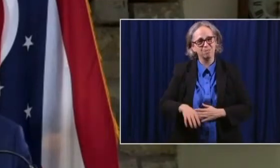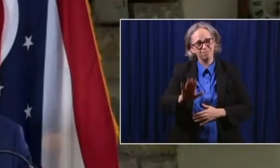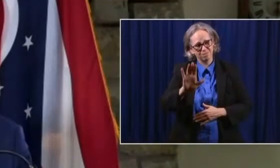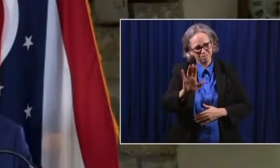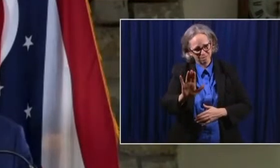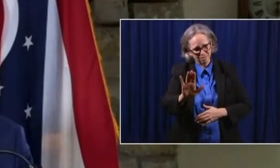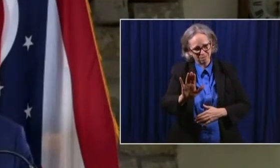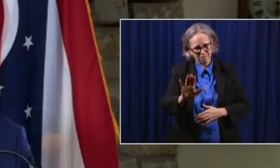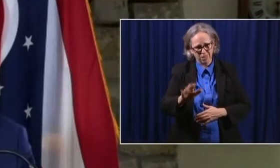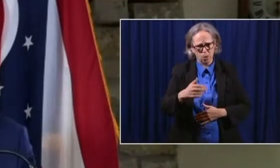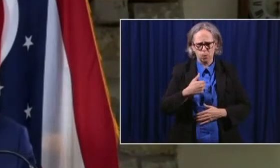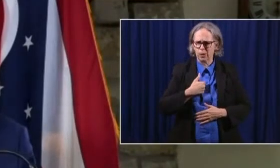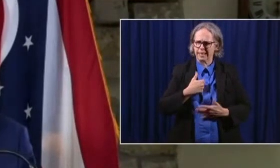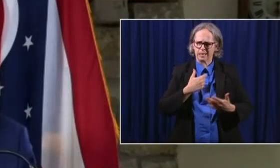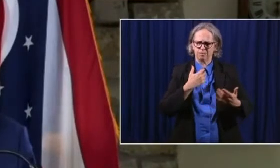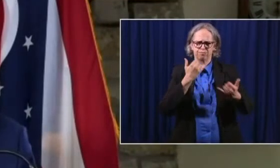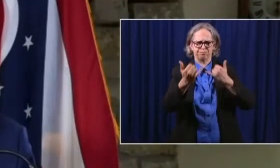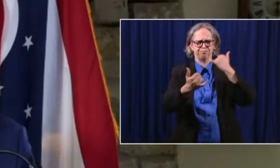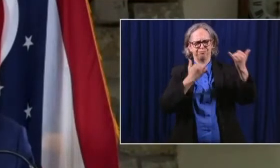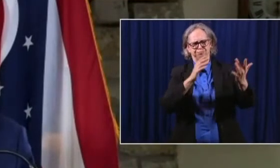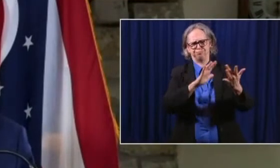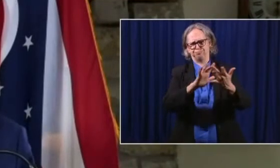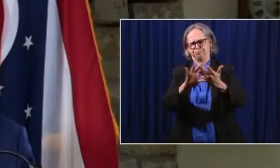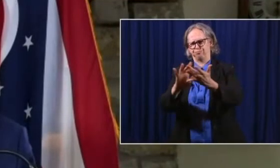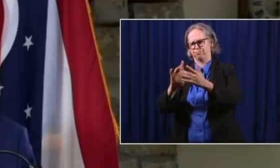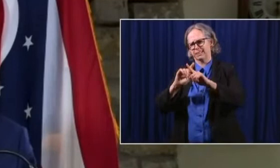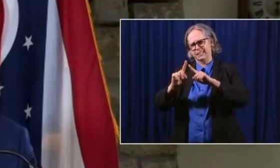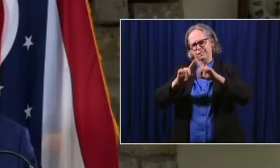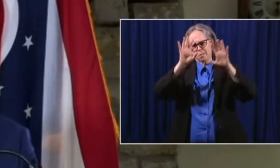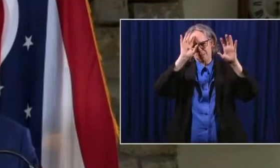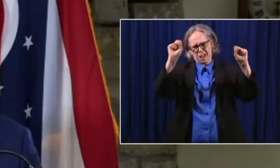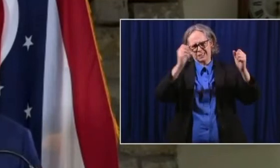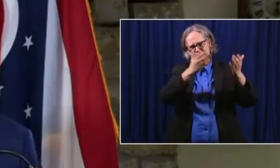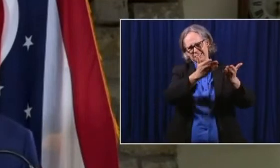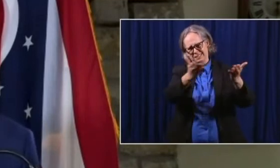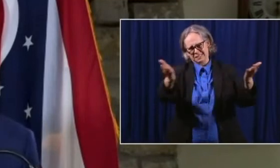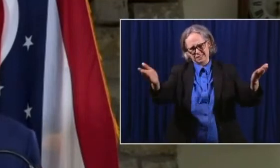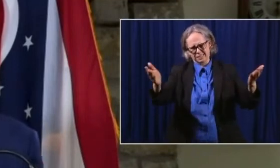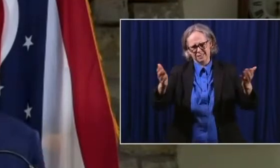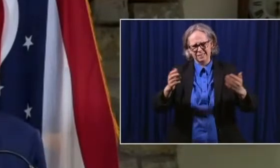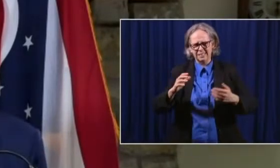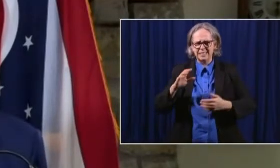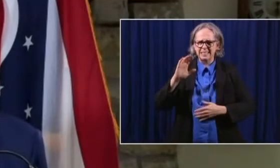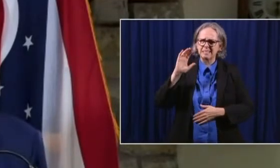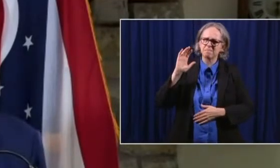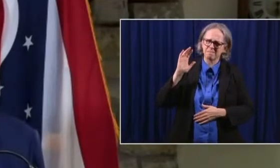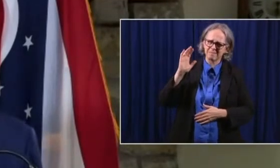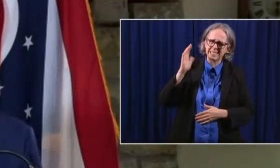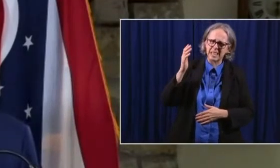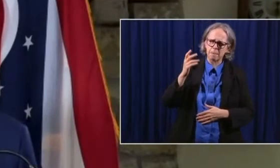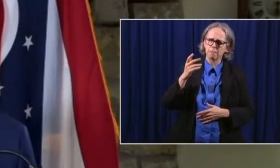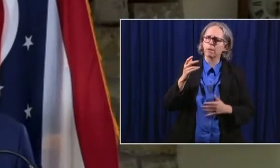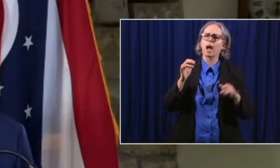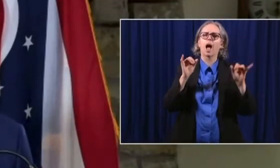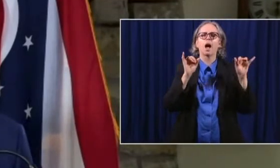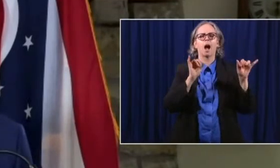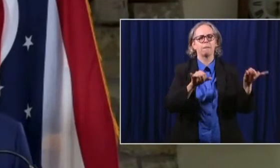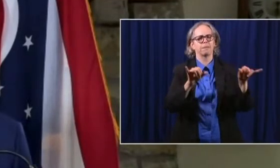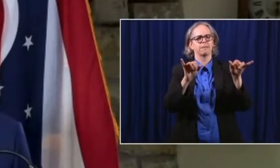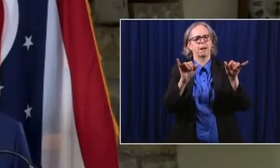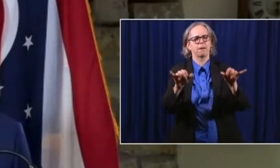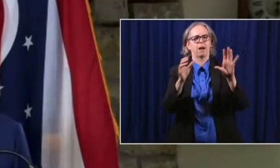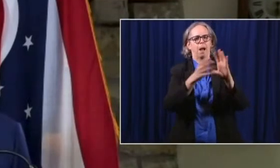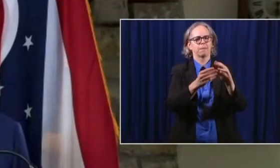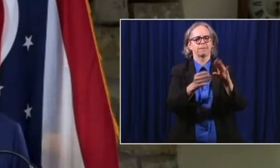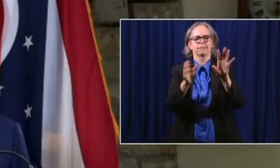college presidents, I've talked to a number in the last few weeks, a kind of a common theme of what is